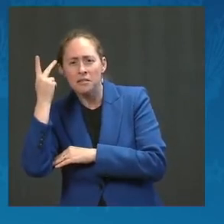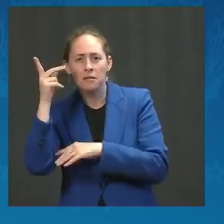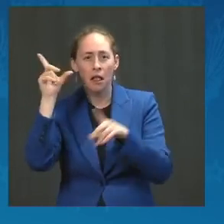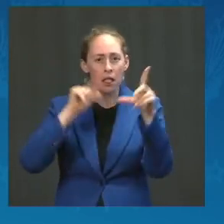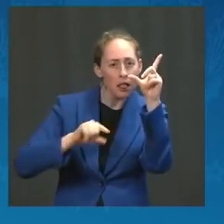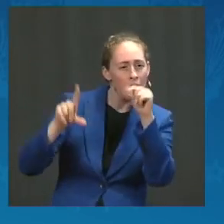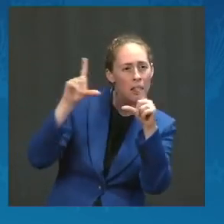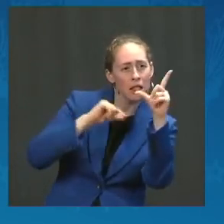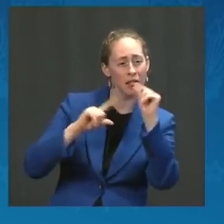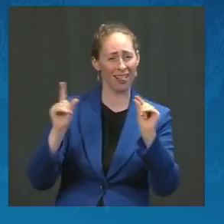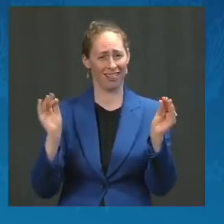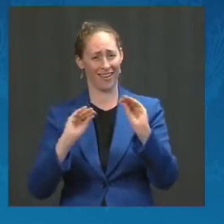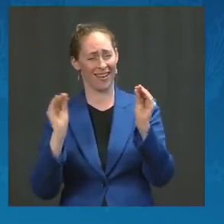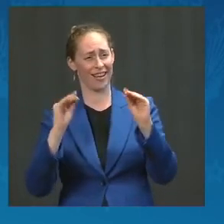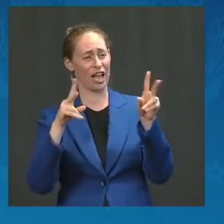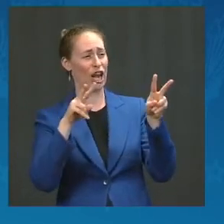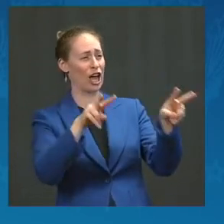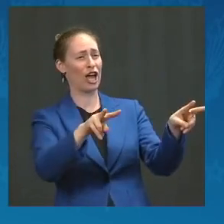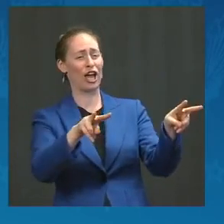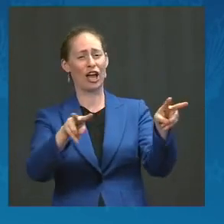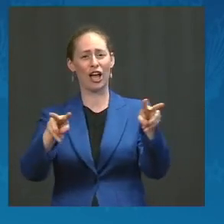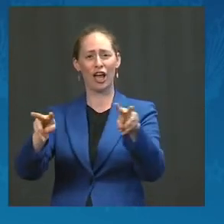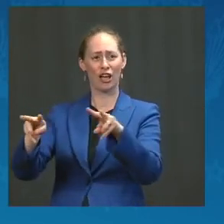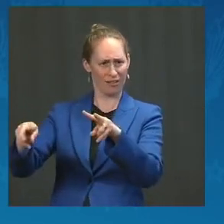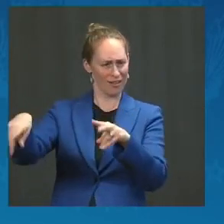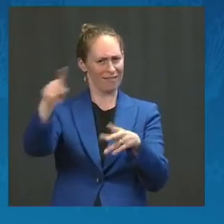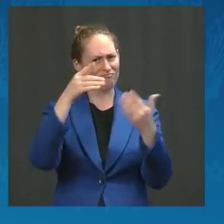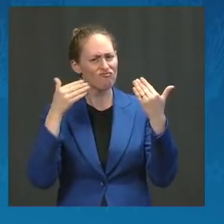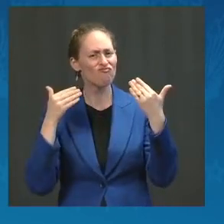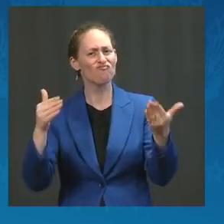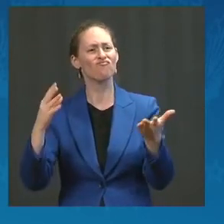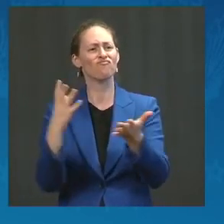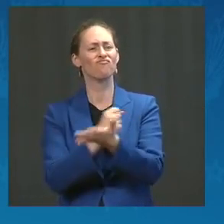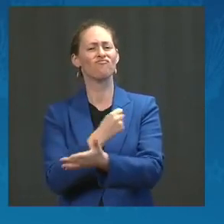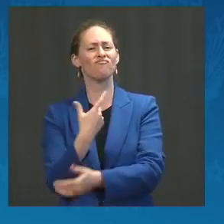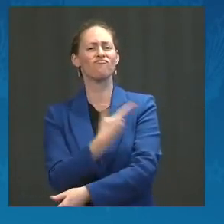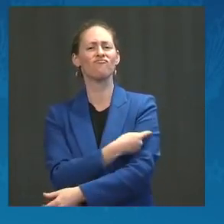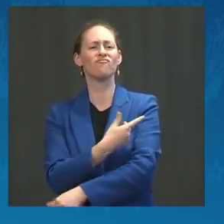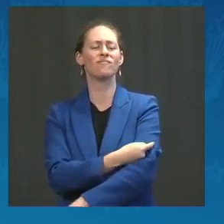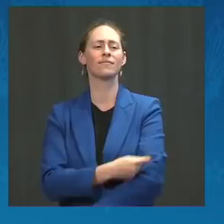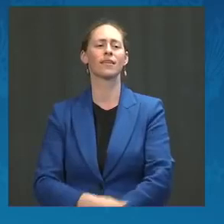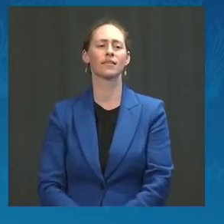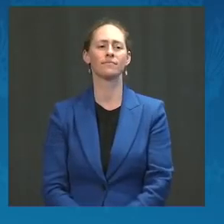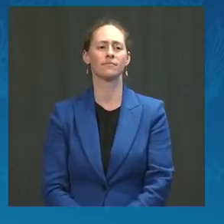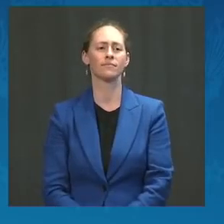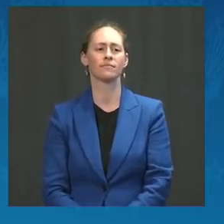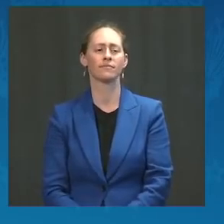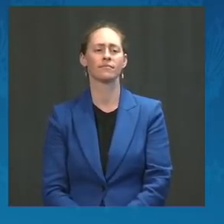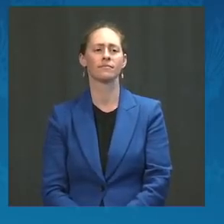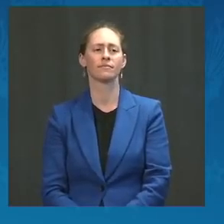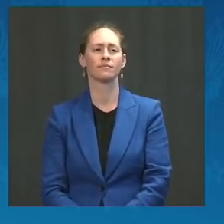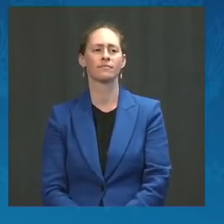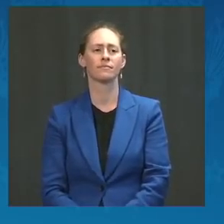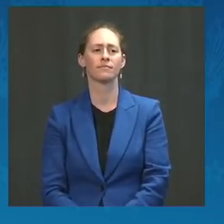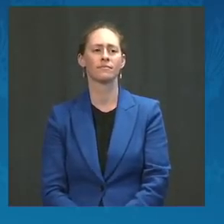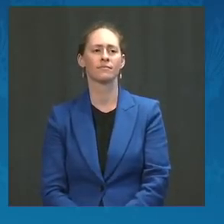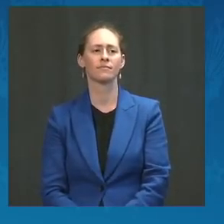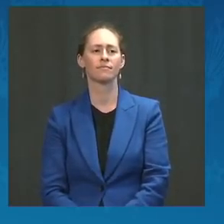who took a shot at it. We learned a lot of them had already been vaccinated. From the